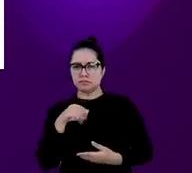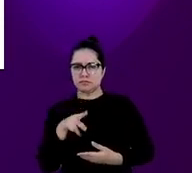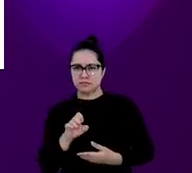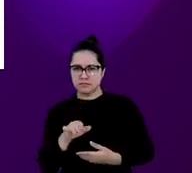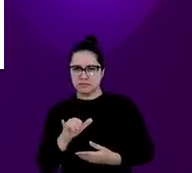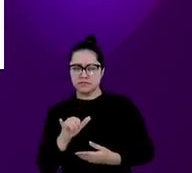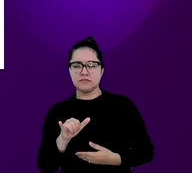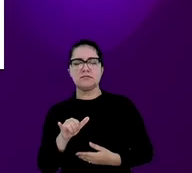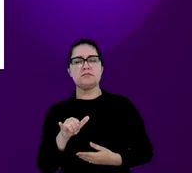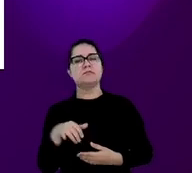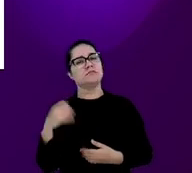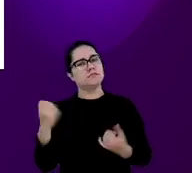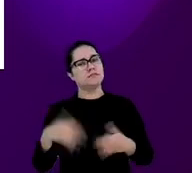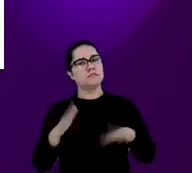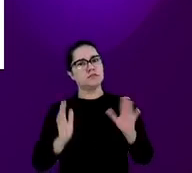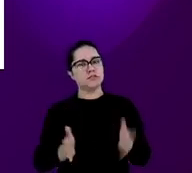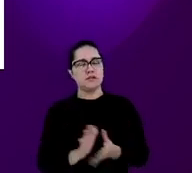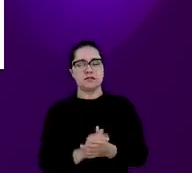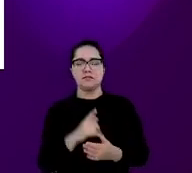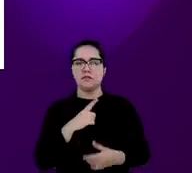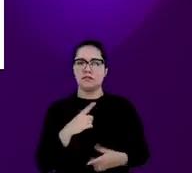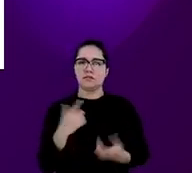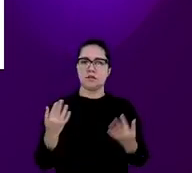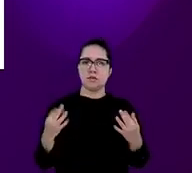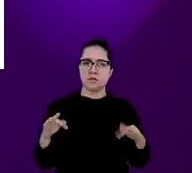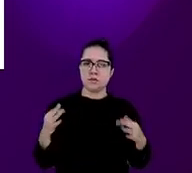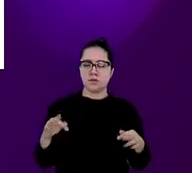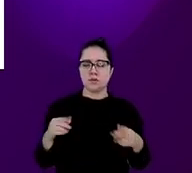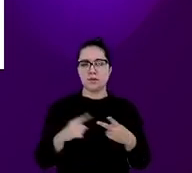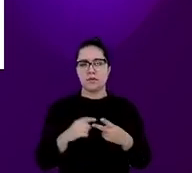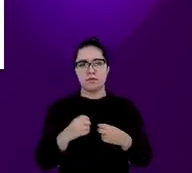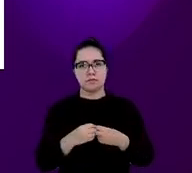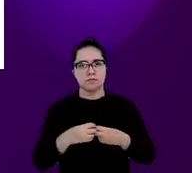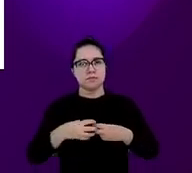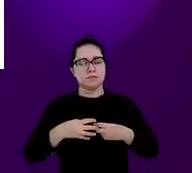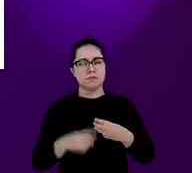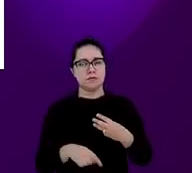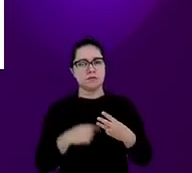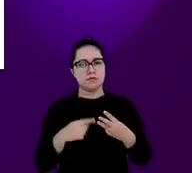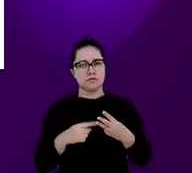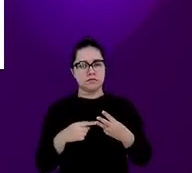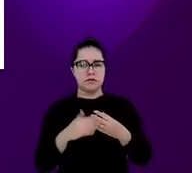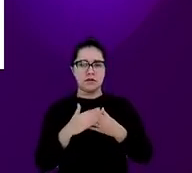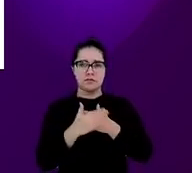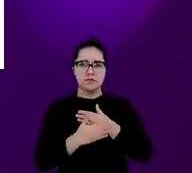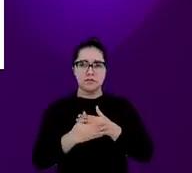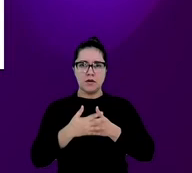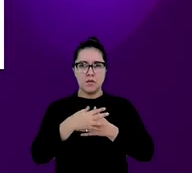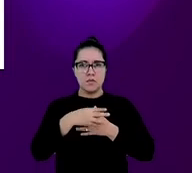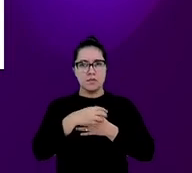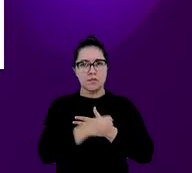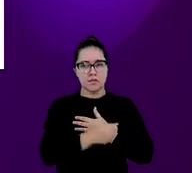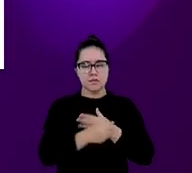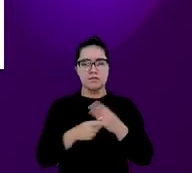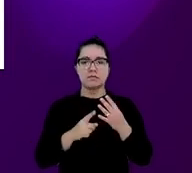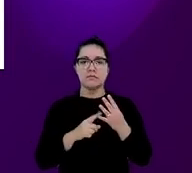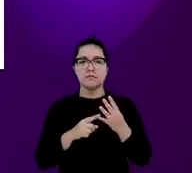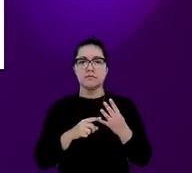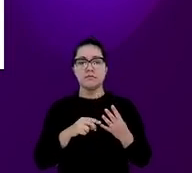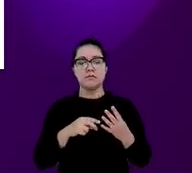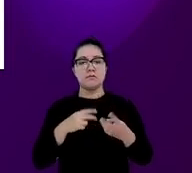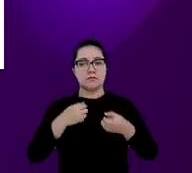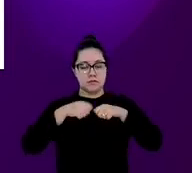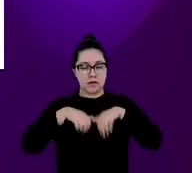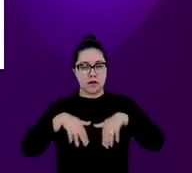inflammation, tissue regeneration, and neuromodulation, modulation of the immune system.